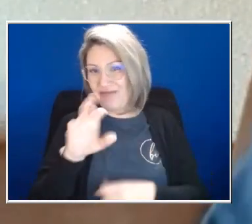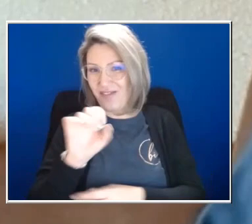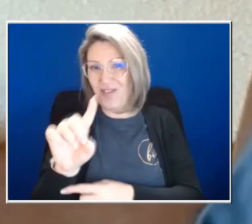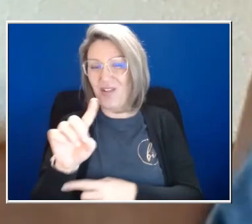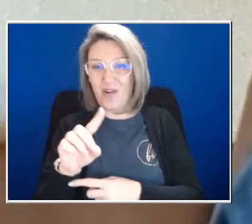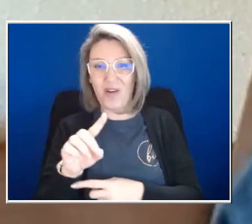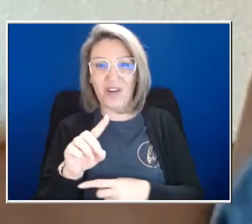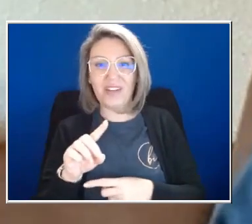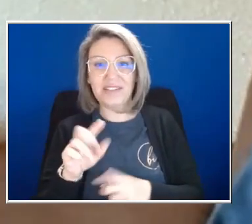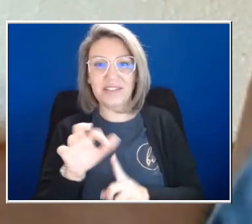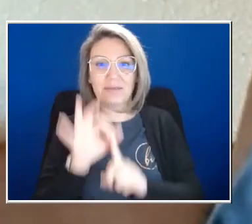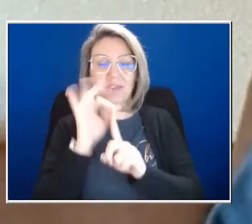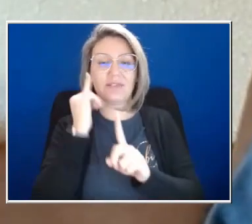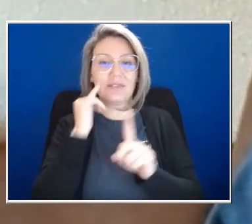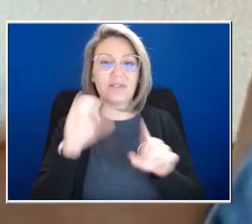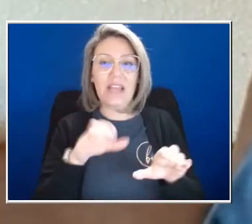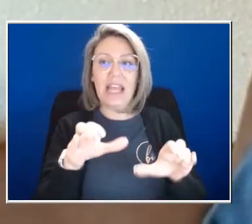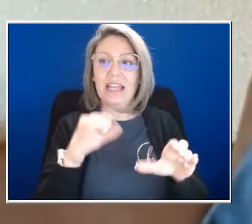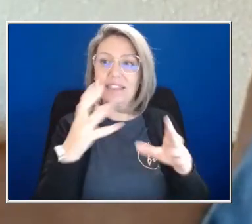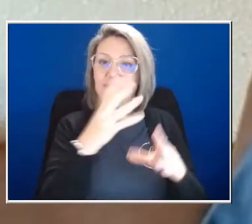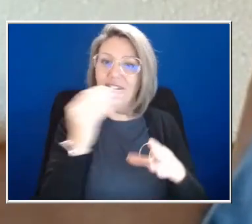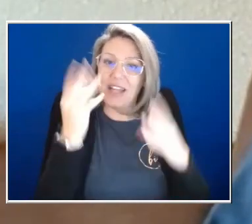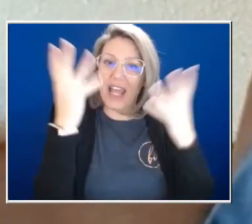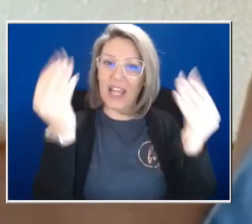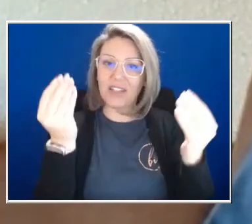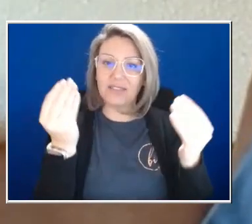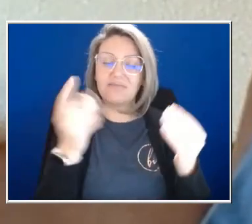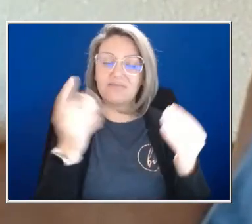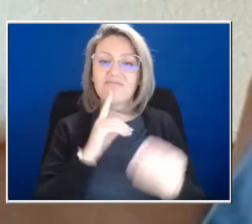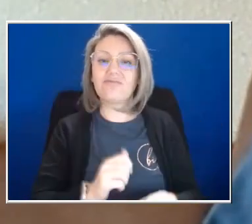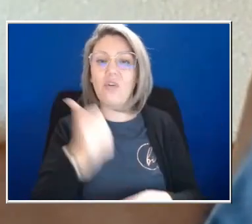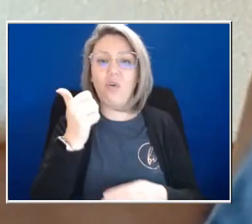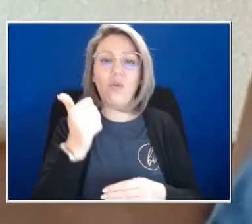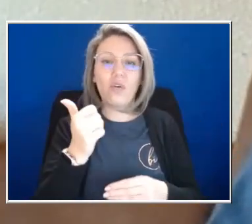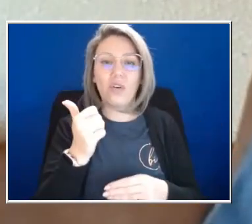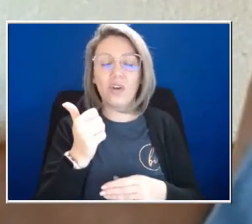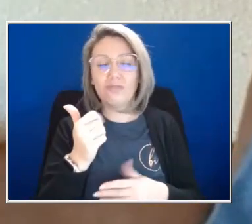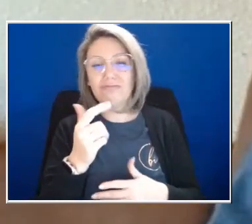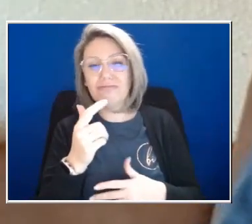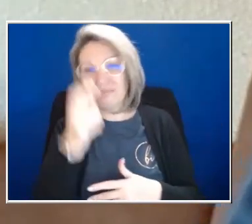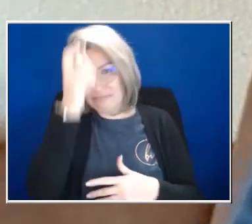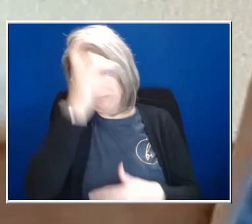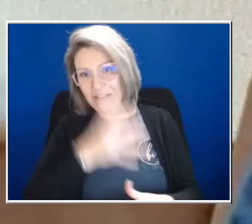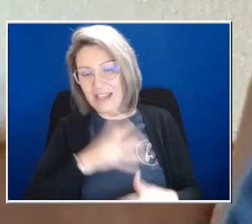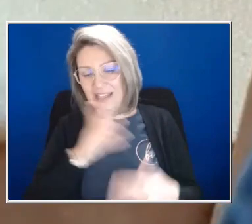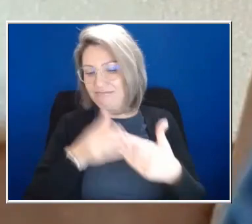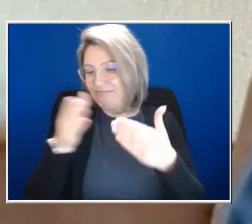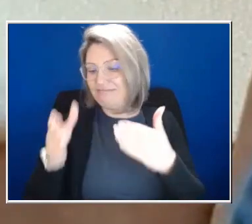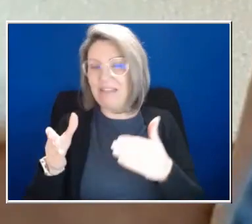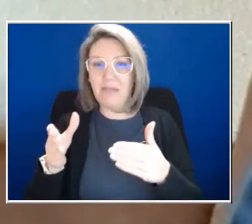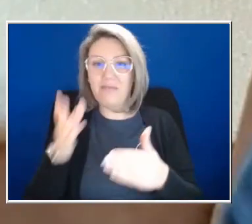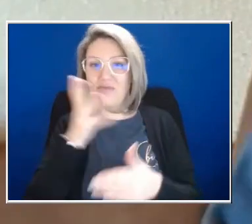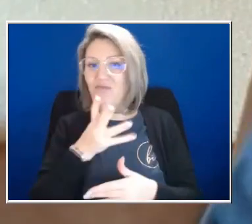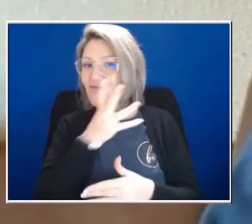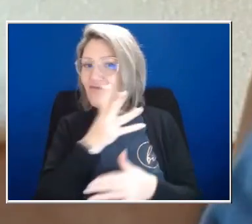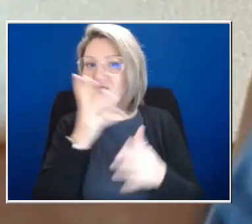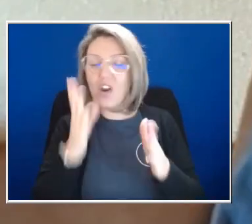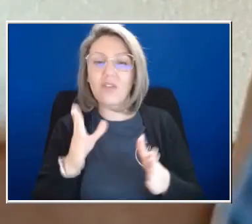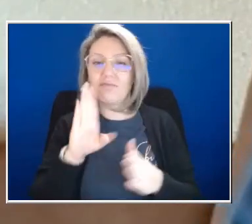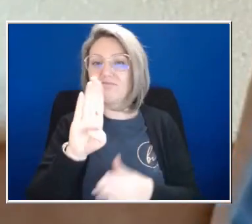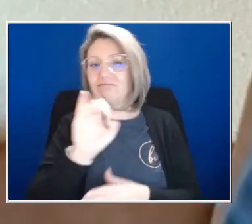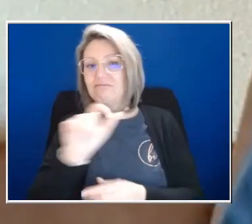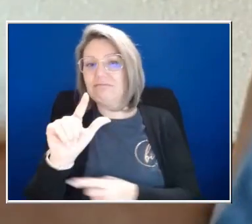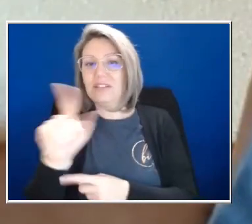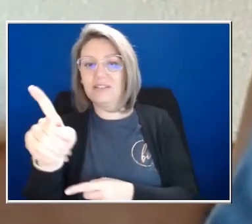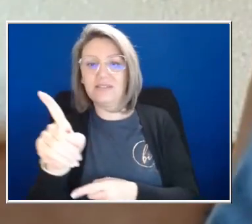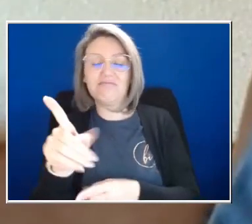especially if you're an active person and you're outside. There is an older gentleman here that is a neighboring farmer that is in his, I think Bill's almost 80 now, and he got the LVAD